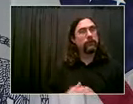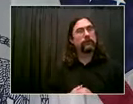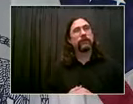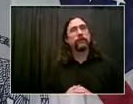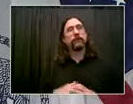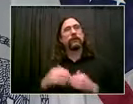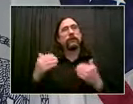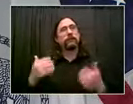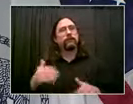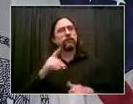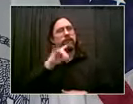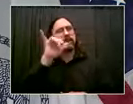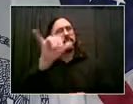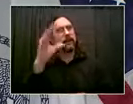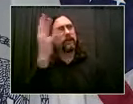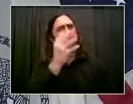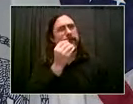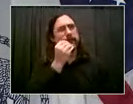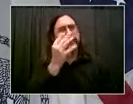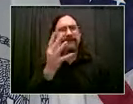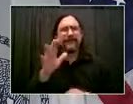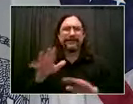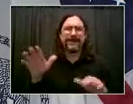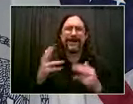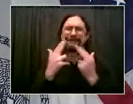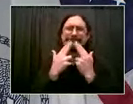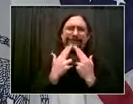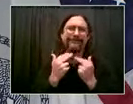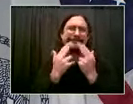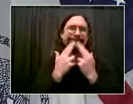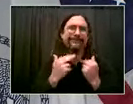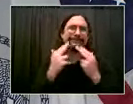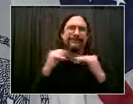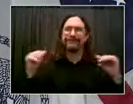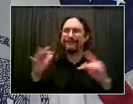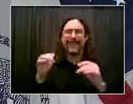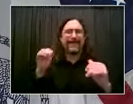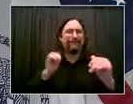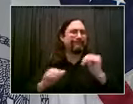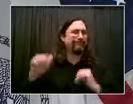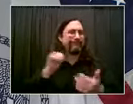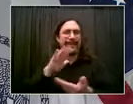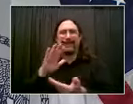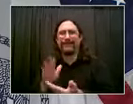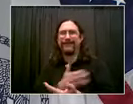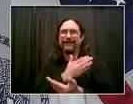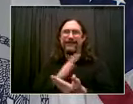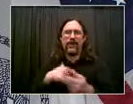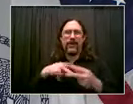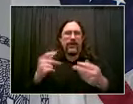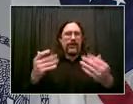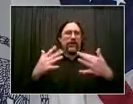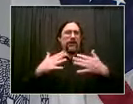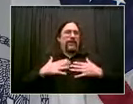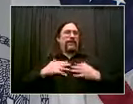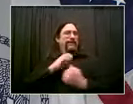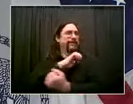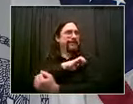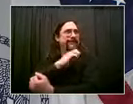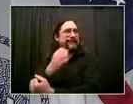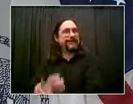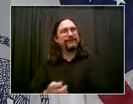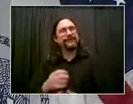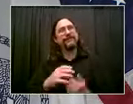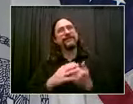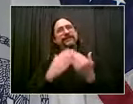beautiful performance. Such great energy and passion from those kids. I also want to thank the teacher, Alice